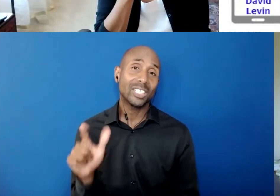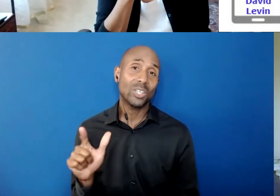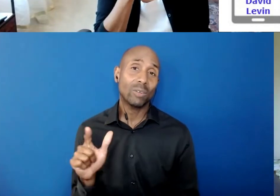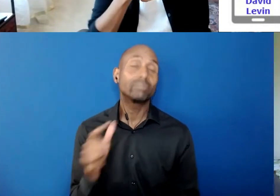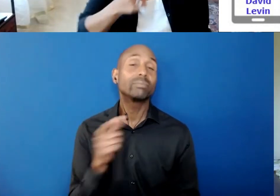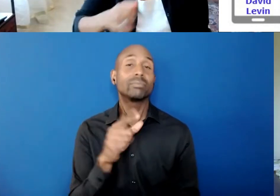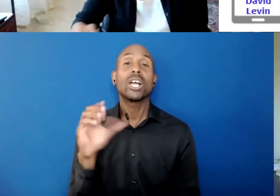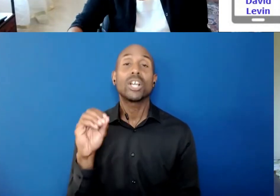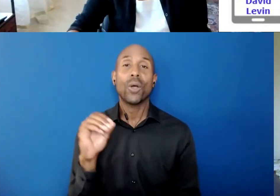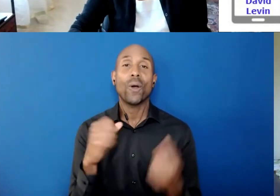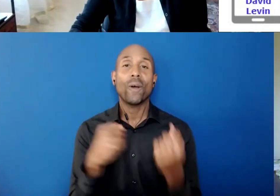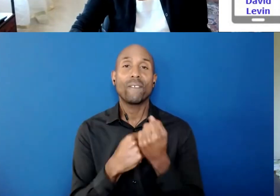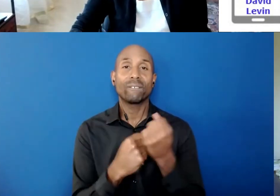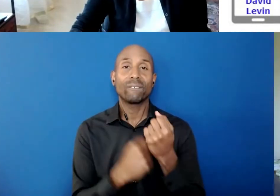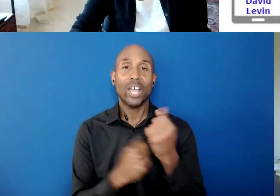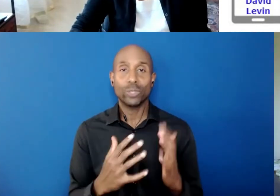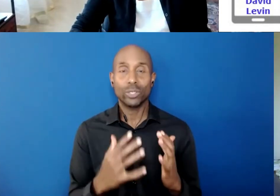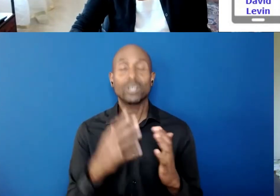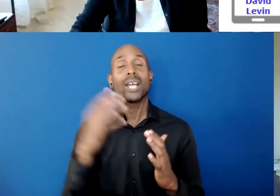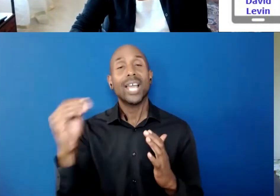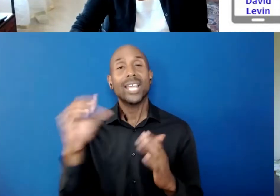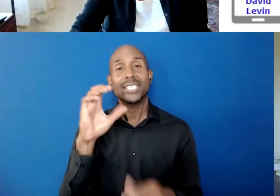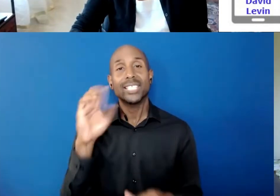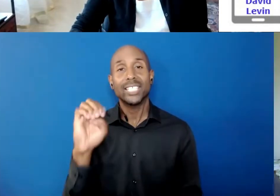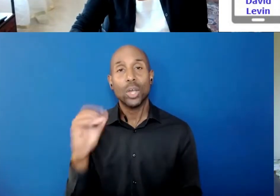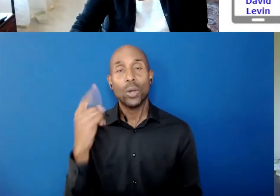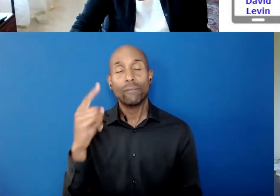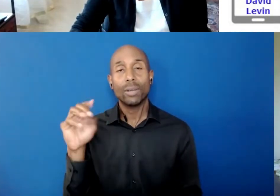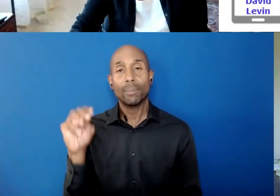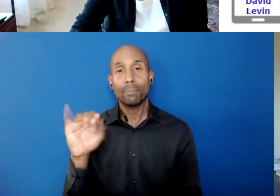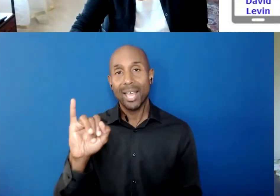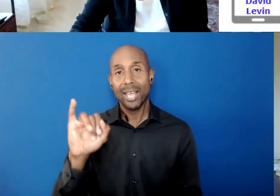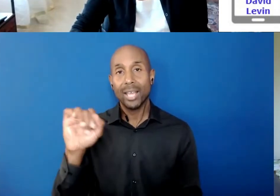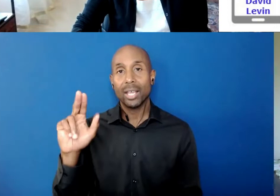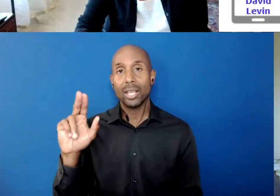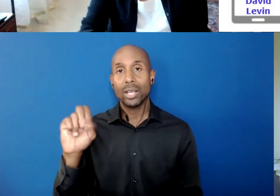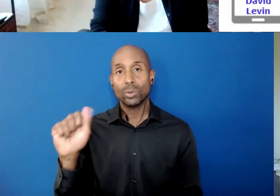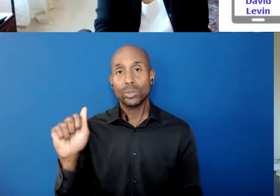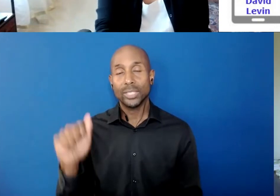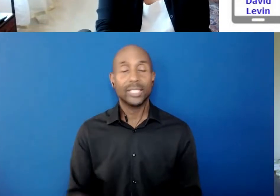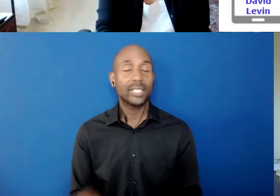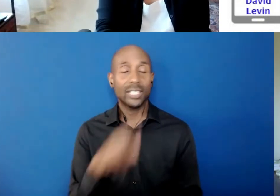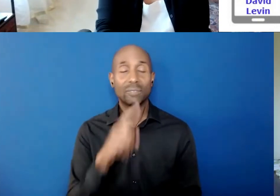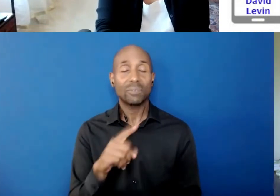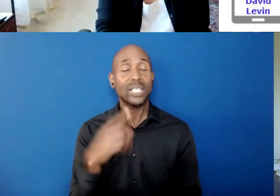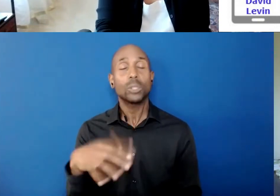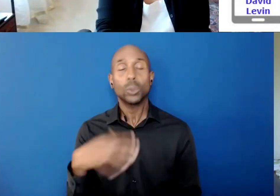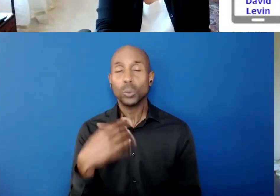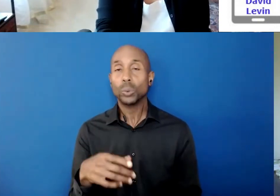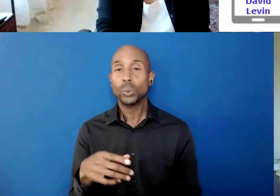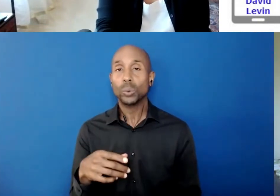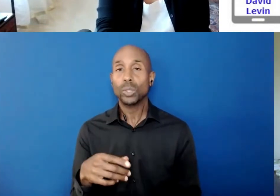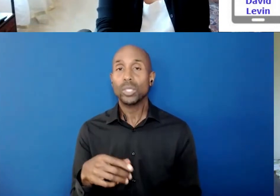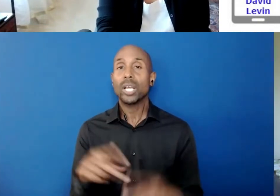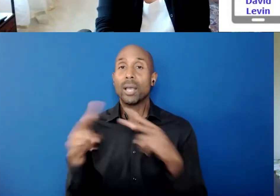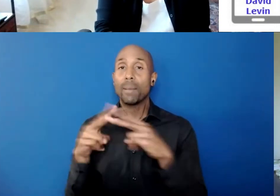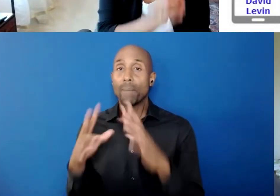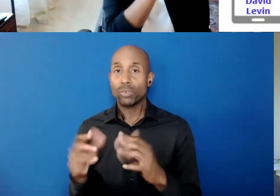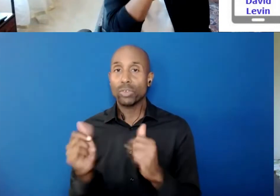of MIUSA, and it really has been, I think, a tremendous partnership.